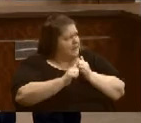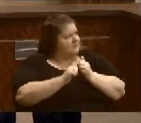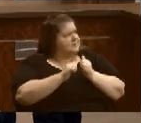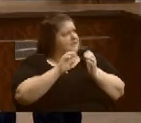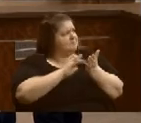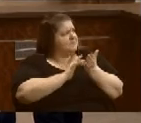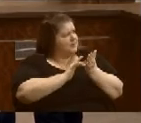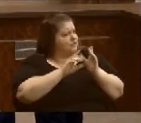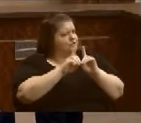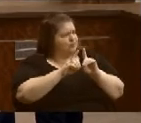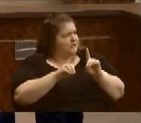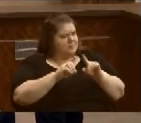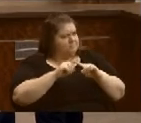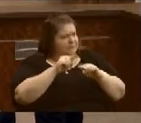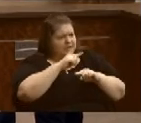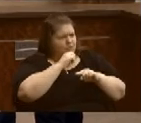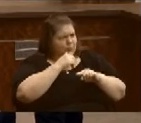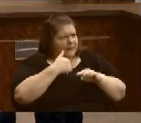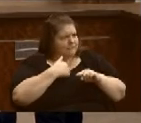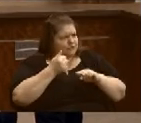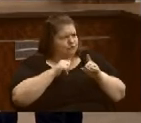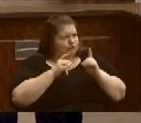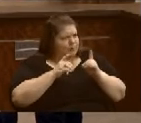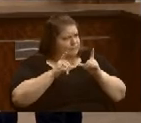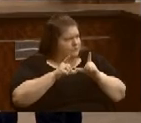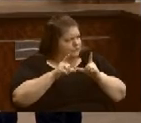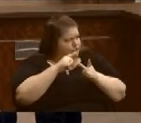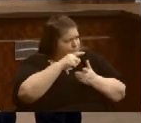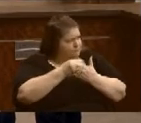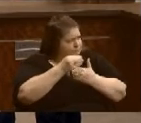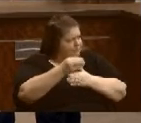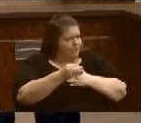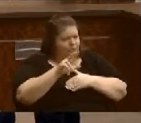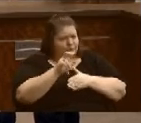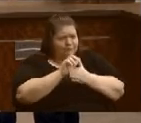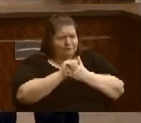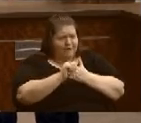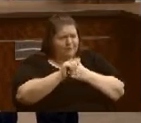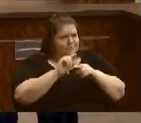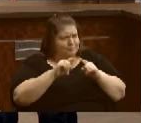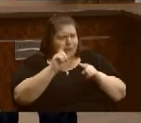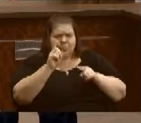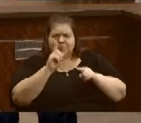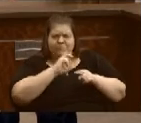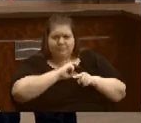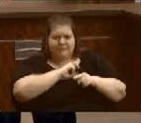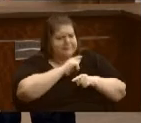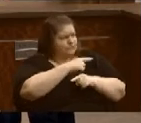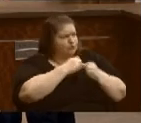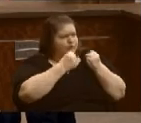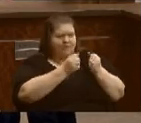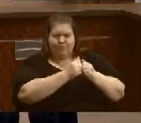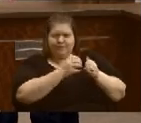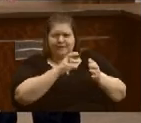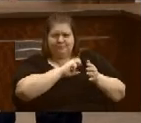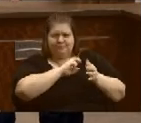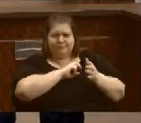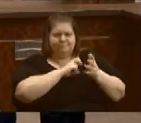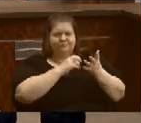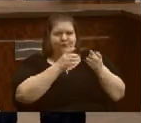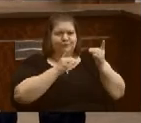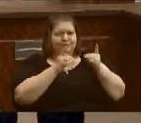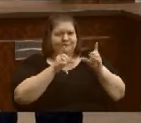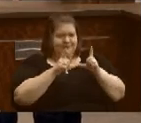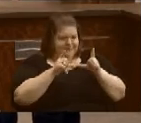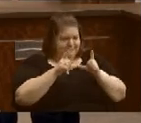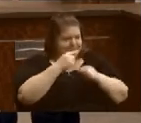test? At that time, they didn't call it. Oh, so you're driving without a driver. Where's the police officer? He's driving without a driver's license.